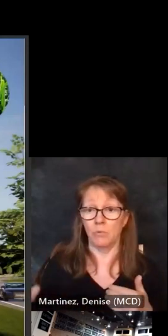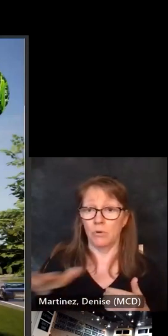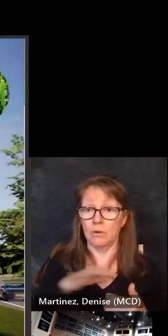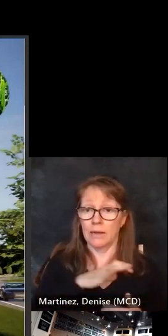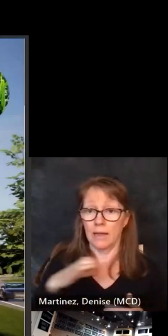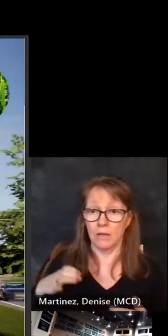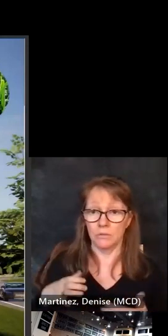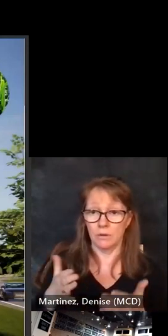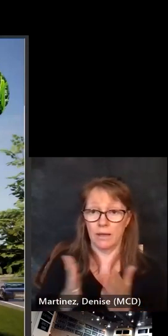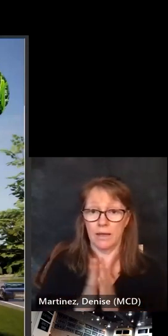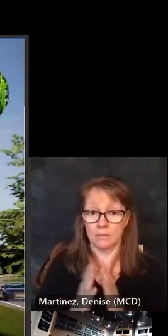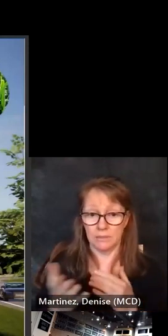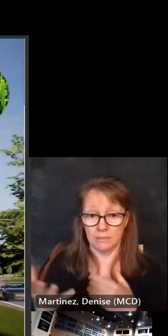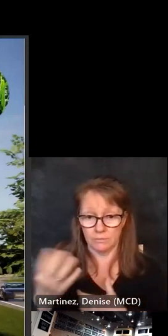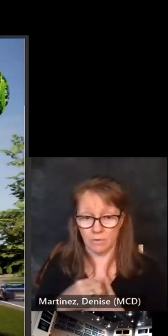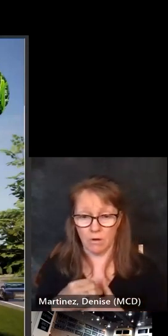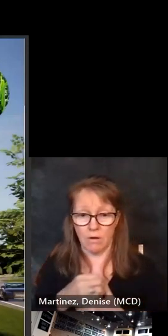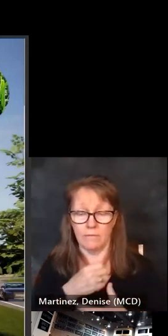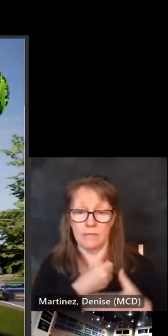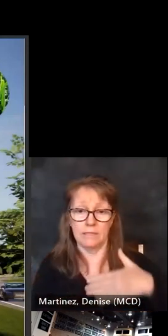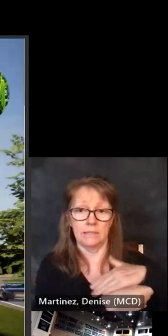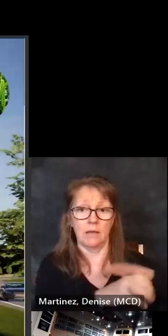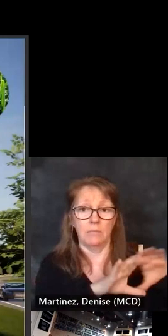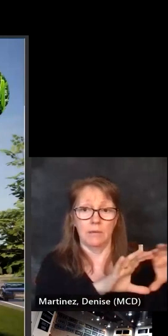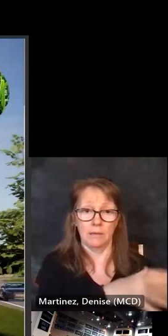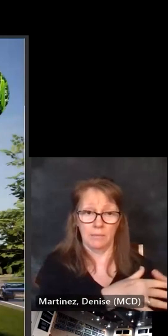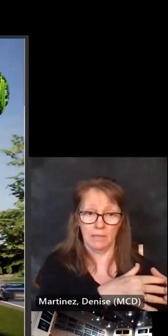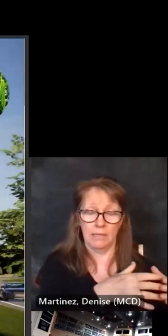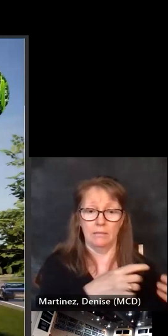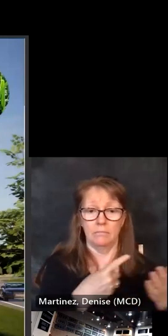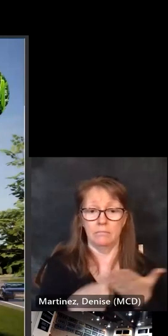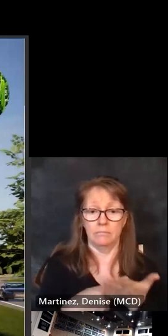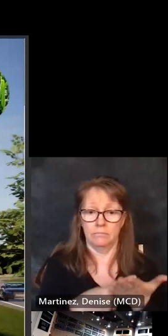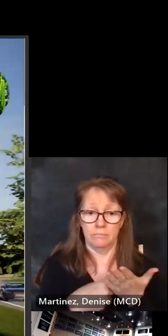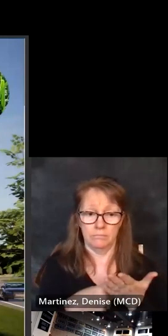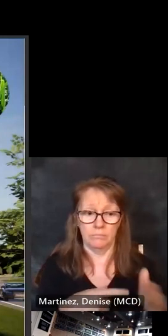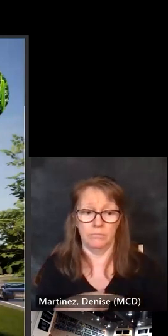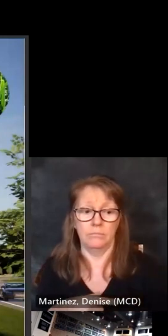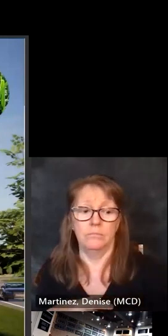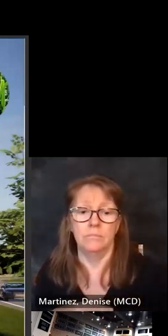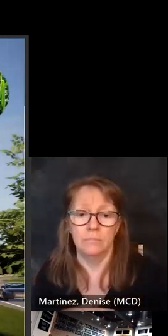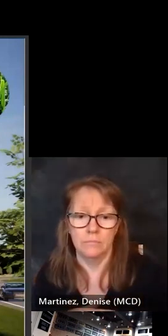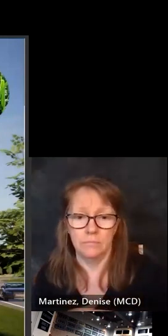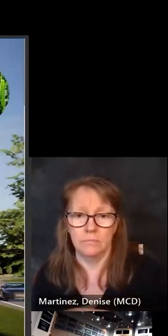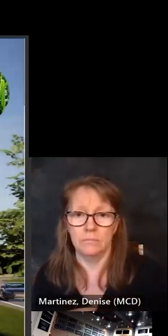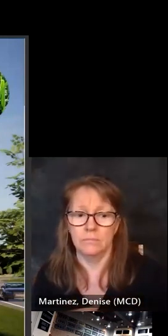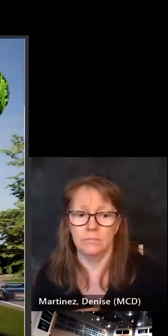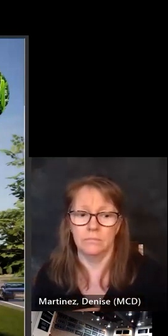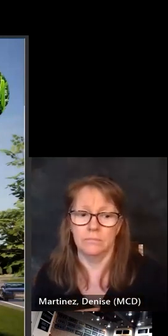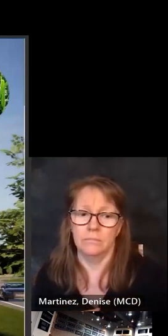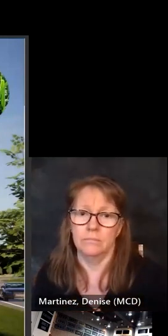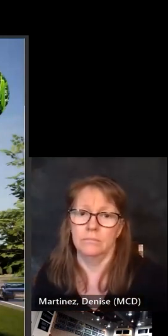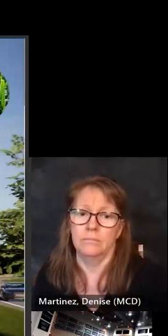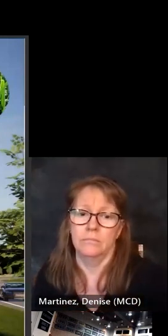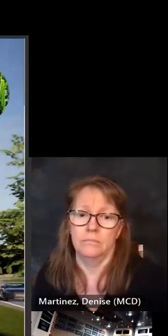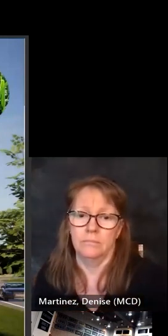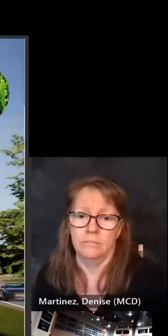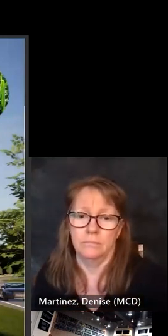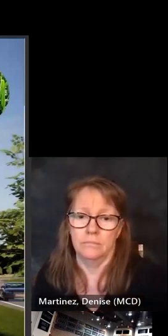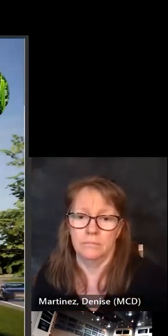been in development subcommittee on the Arborway Yard to come up with something to say that reflects the sentiments of